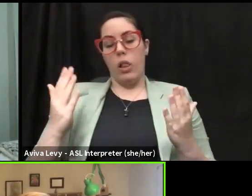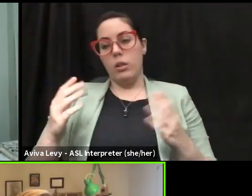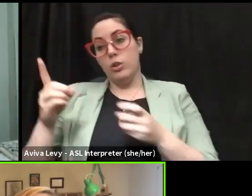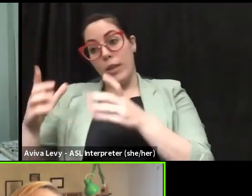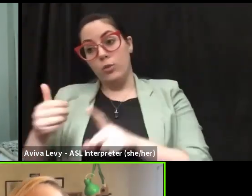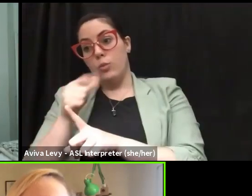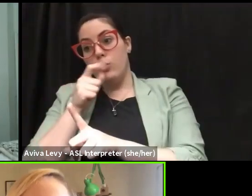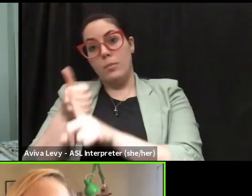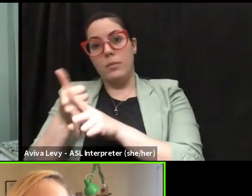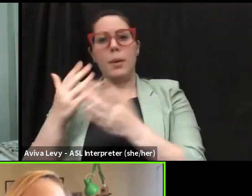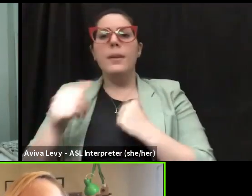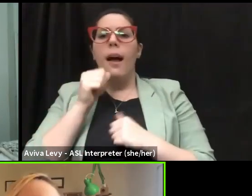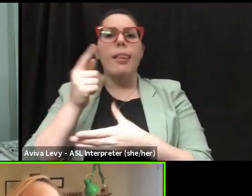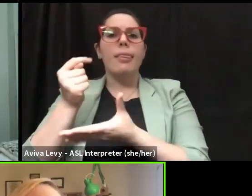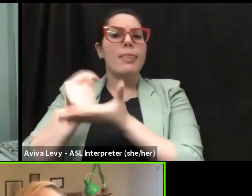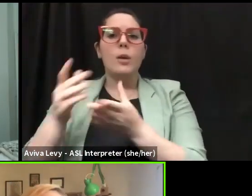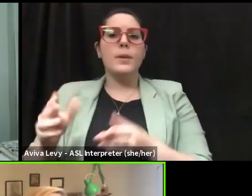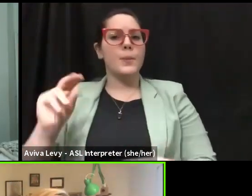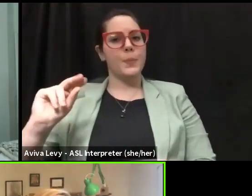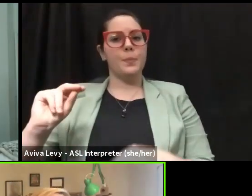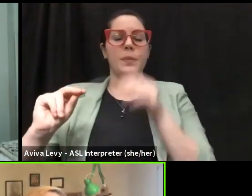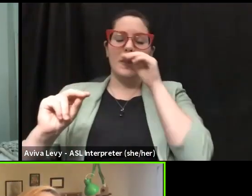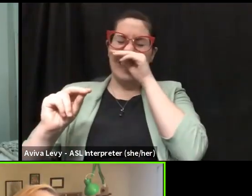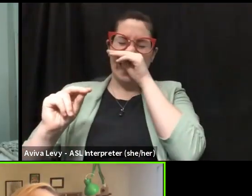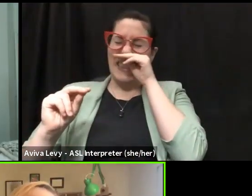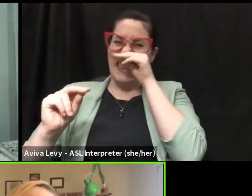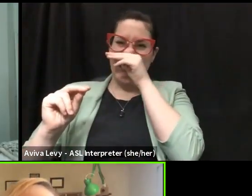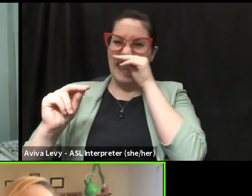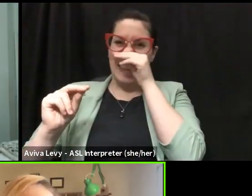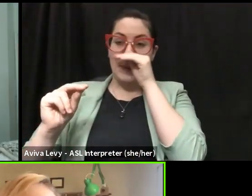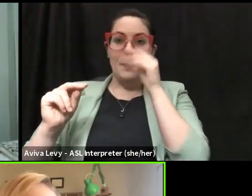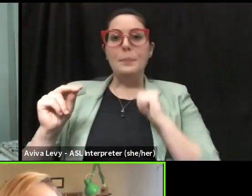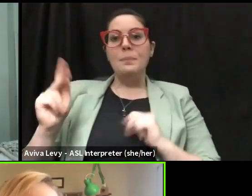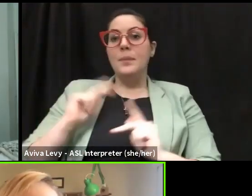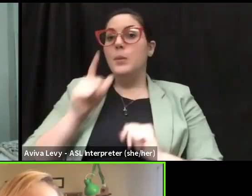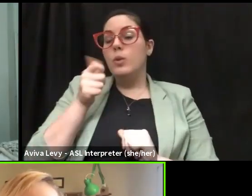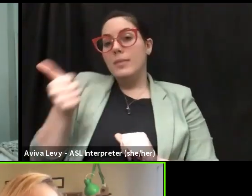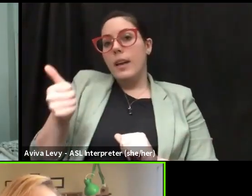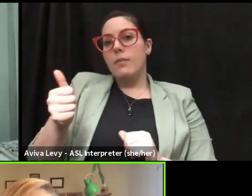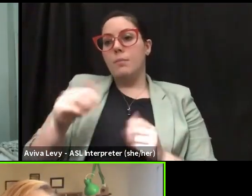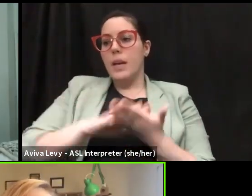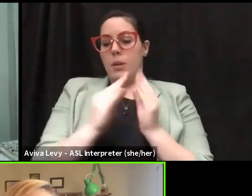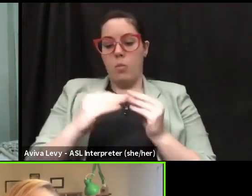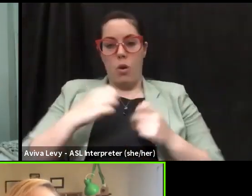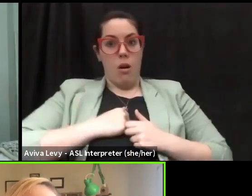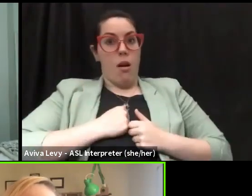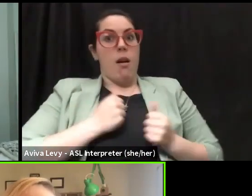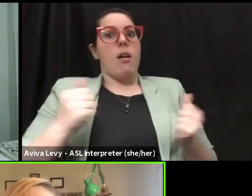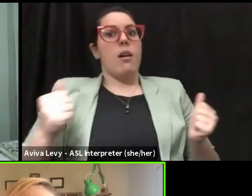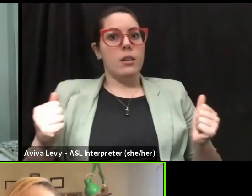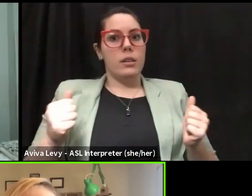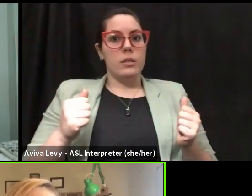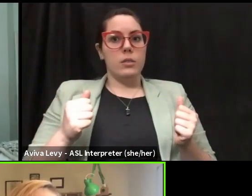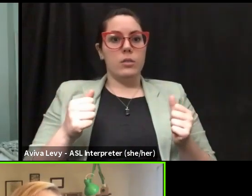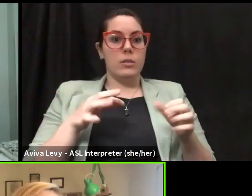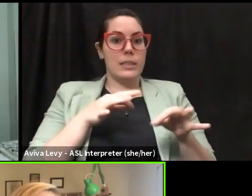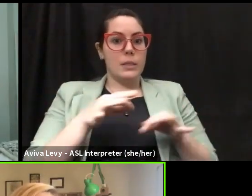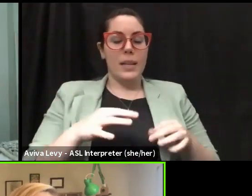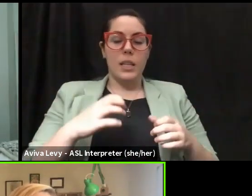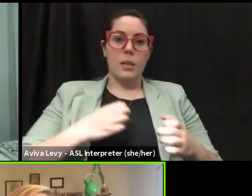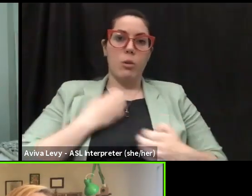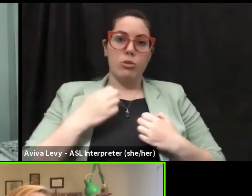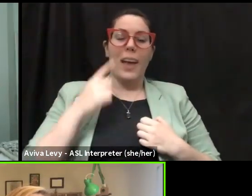therapists, but we're still exploring and opening up our emotions, especially in everything that will be very charged around